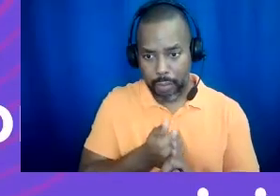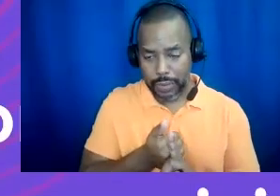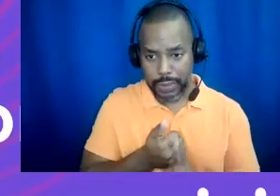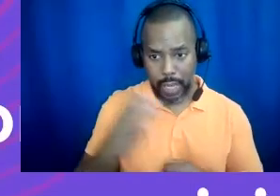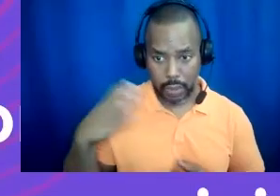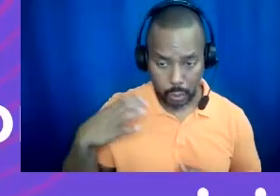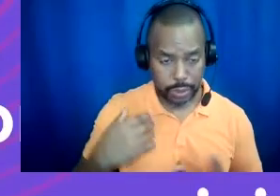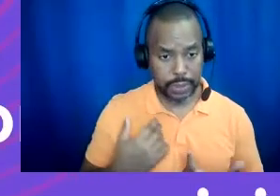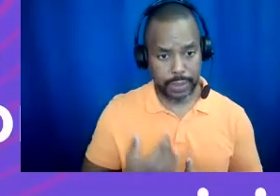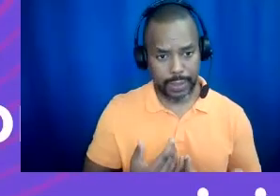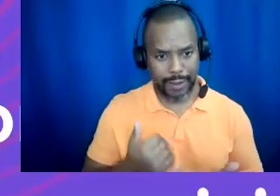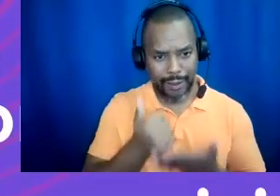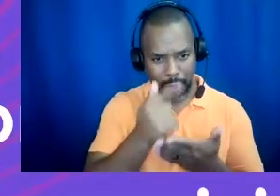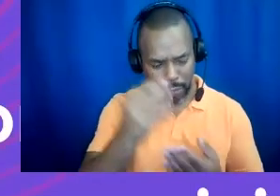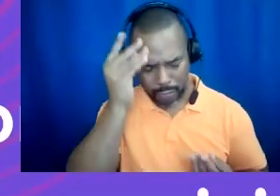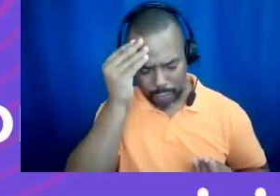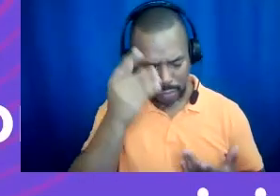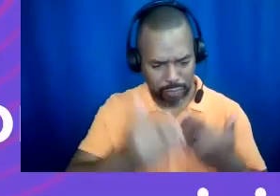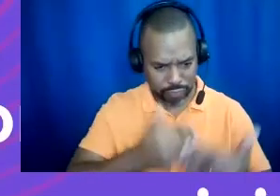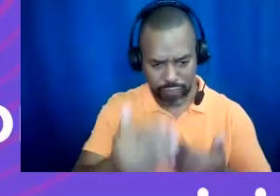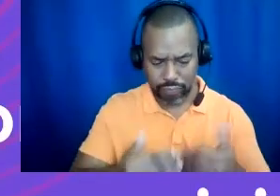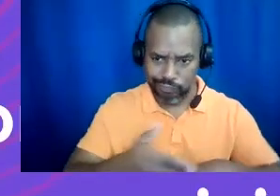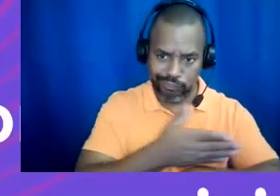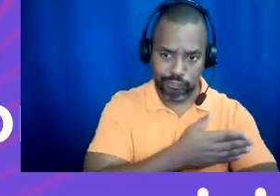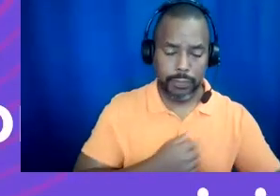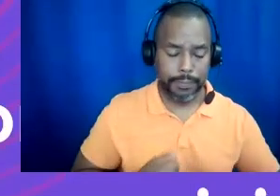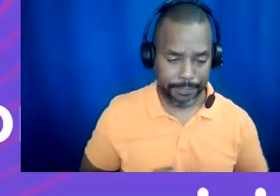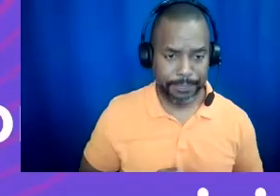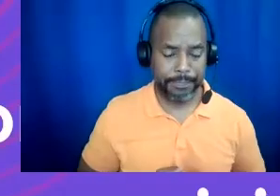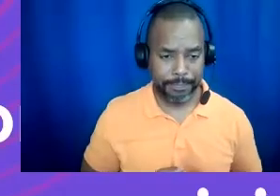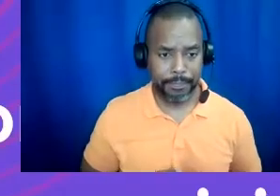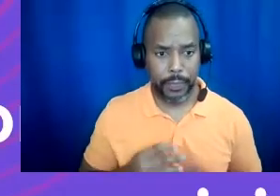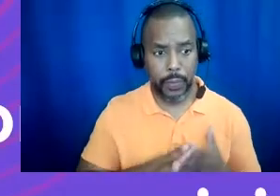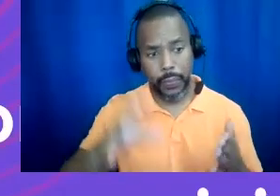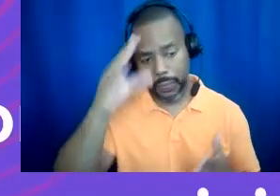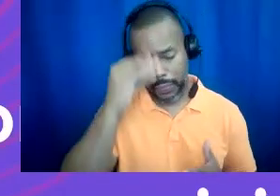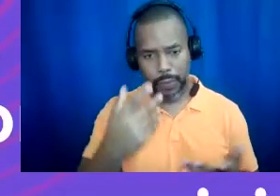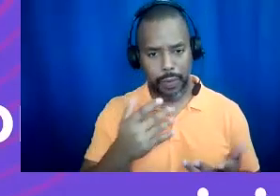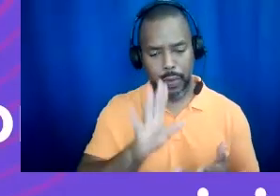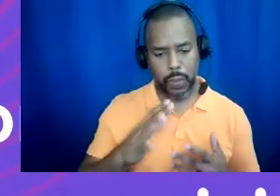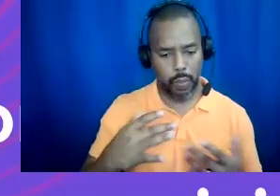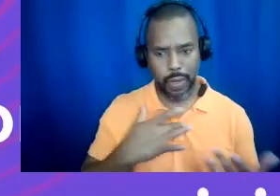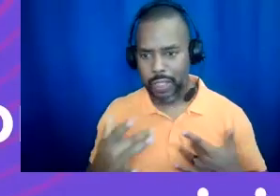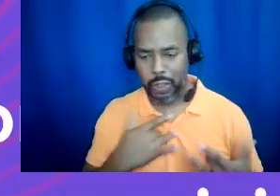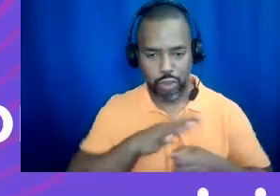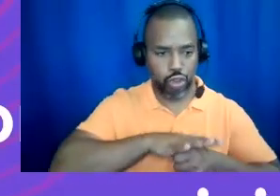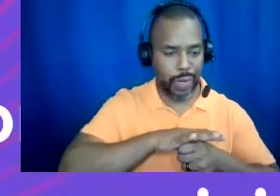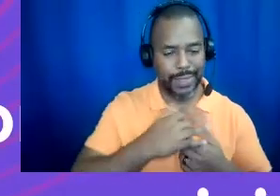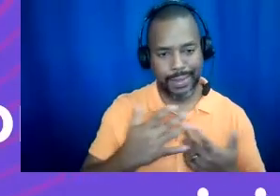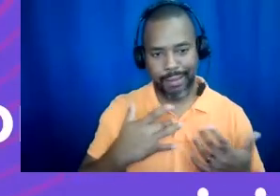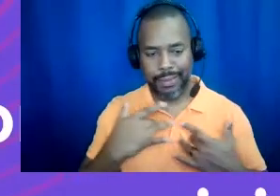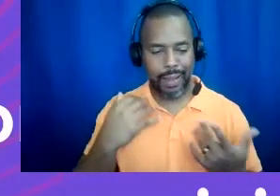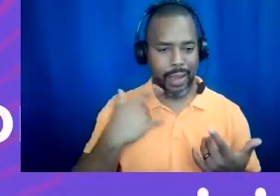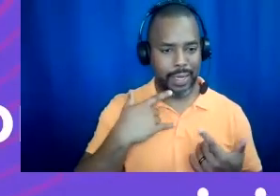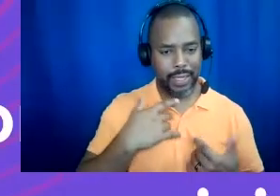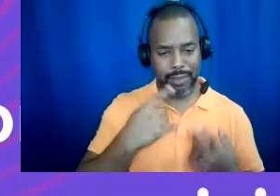thoughts and behaviors that are affecting your emotional well-being. You can learn ways to manage concerns like your stress, anxiety, depression,